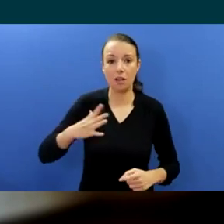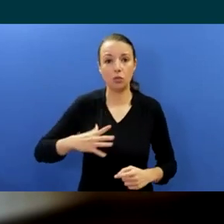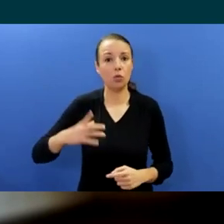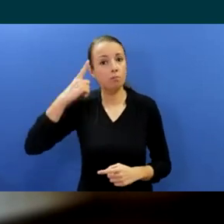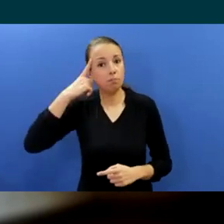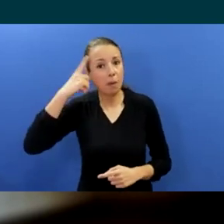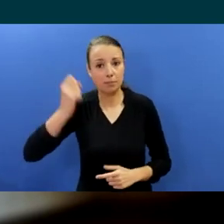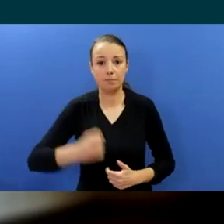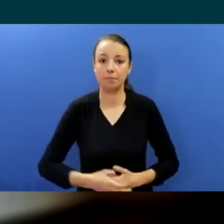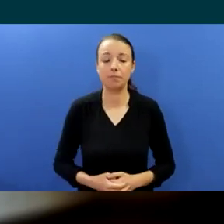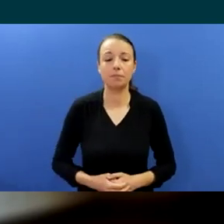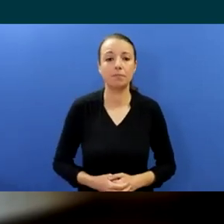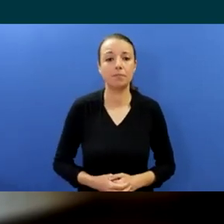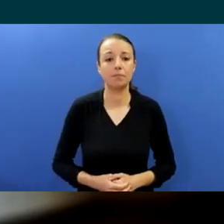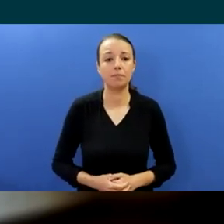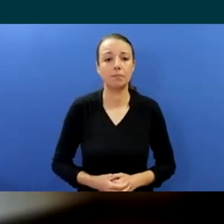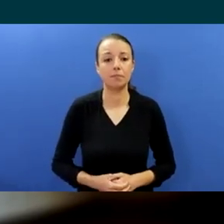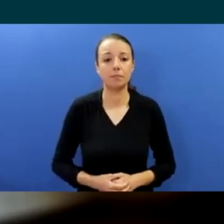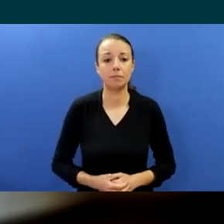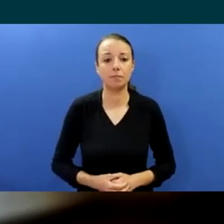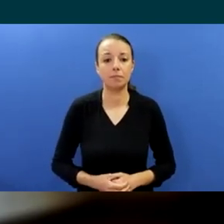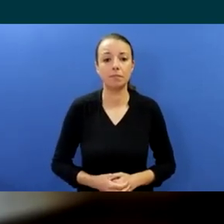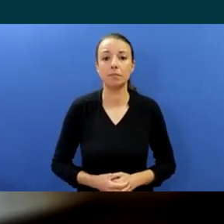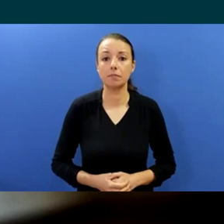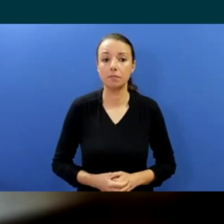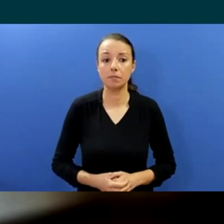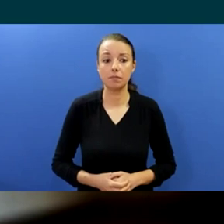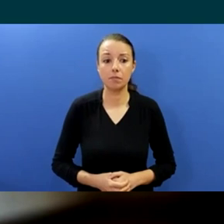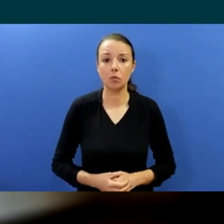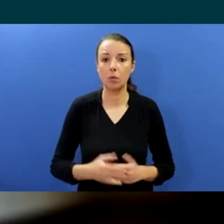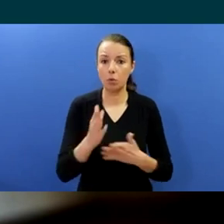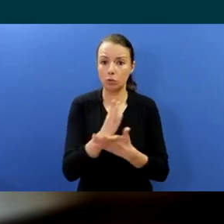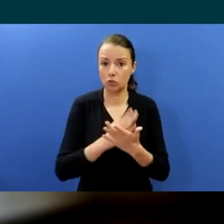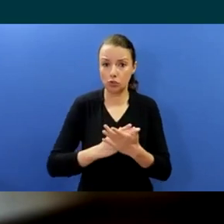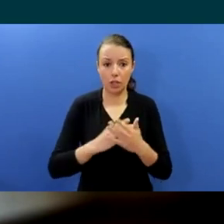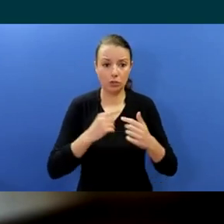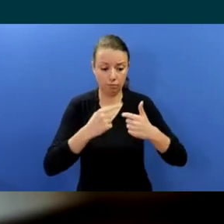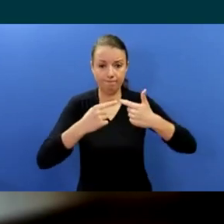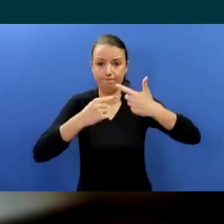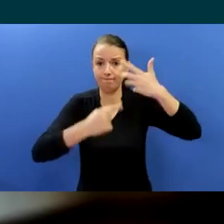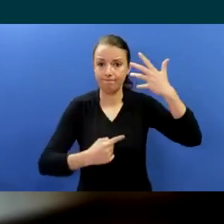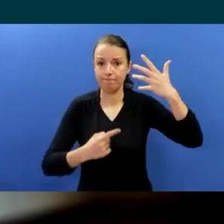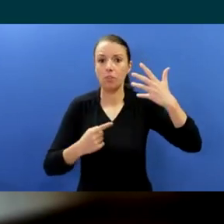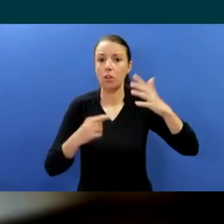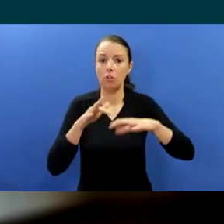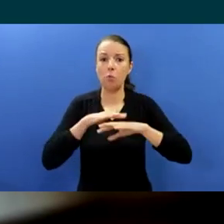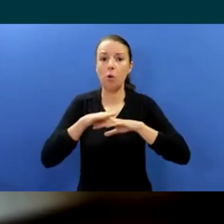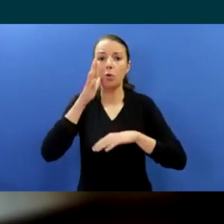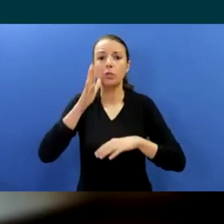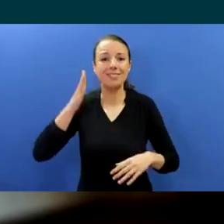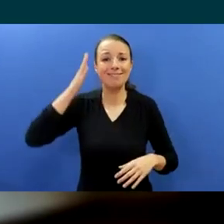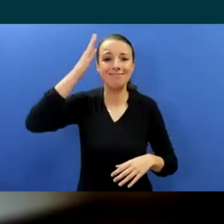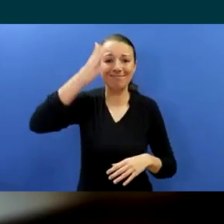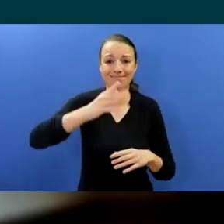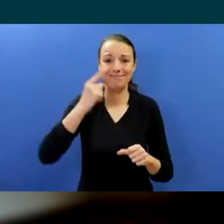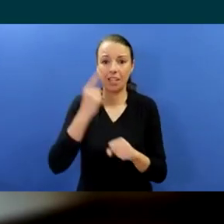the side of the administration. What can we do wrong within public participation? It